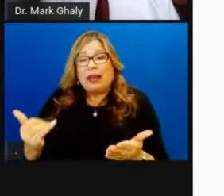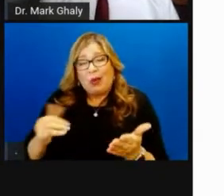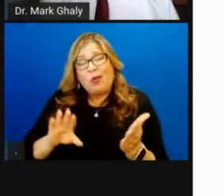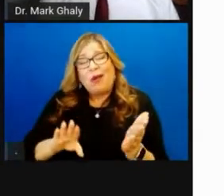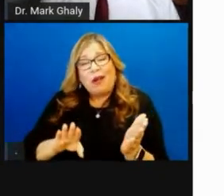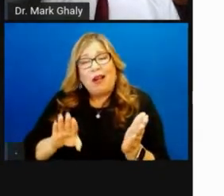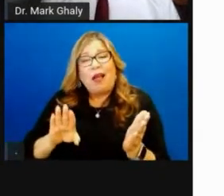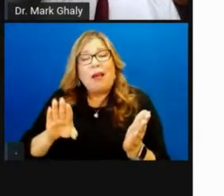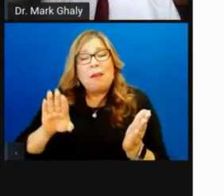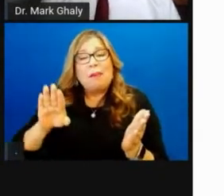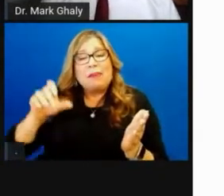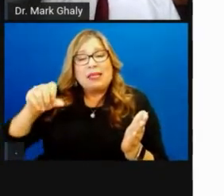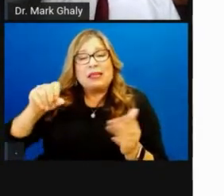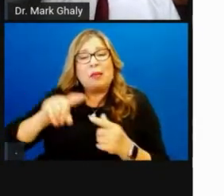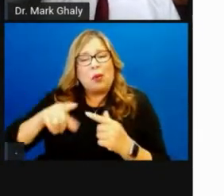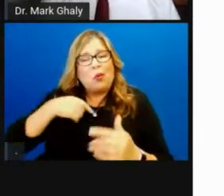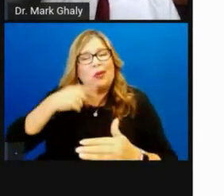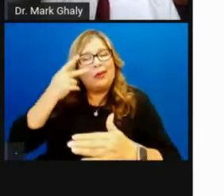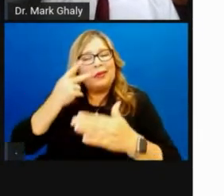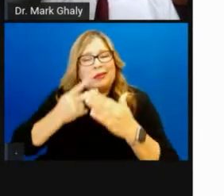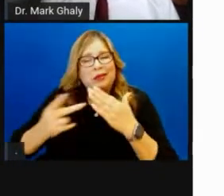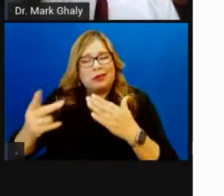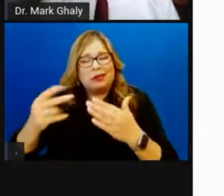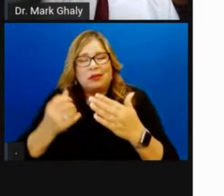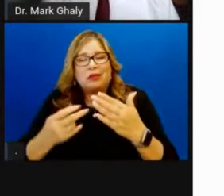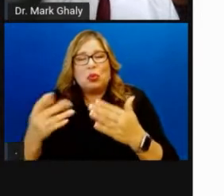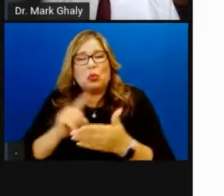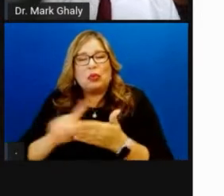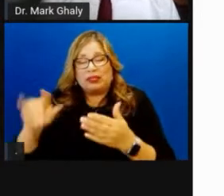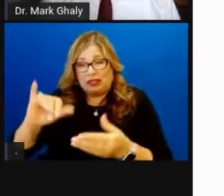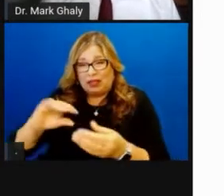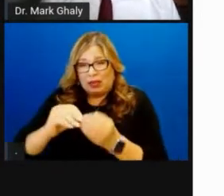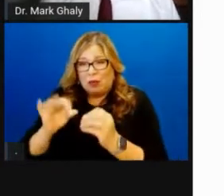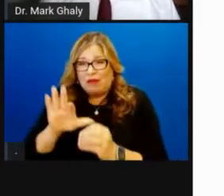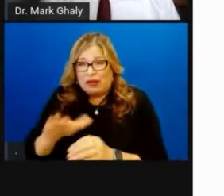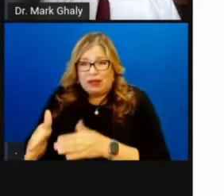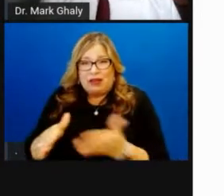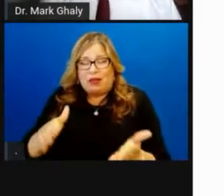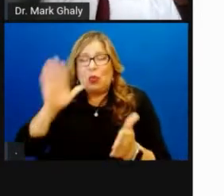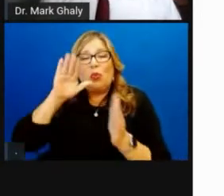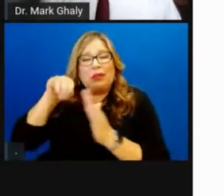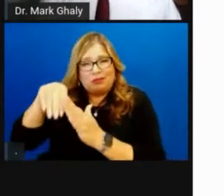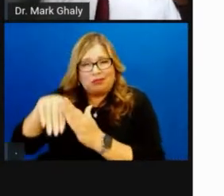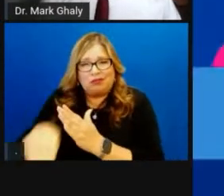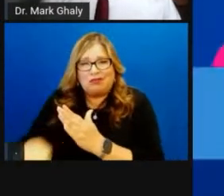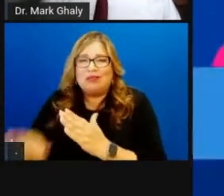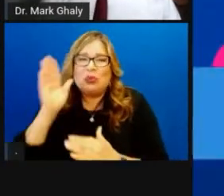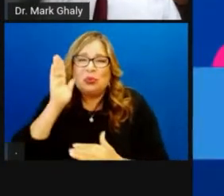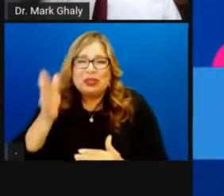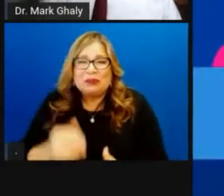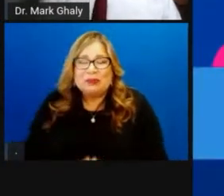we anticipate that in the coming weeks, the deaths should decline as well. Next slide.